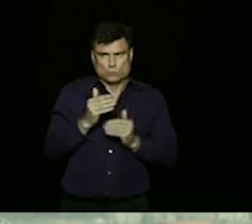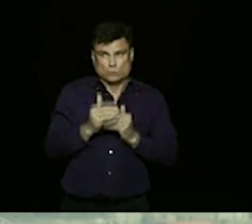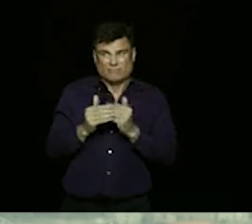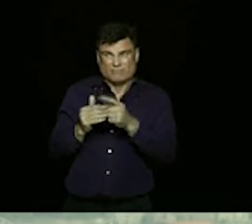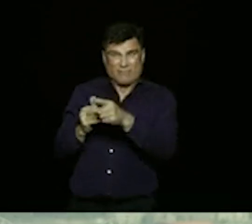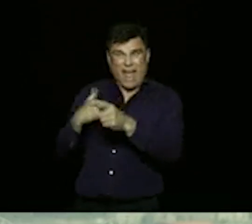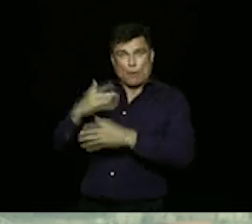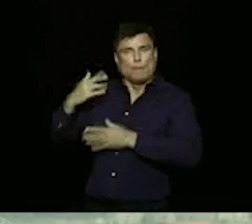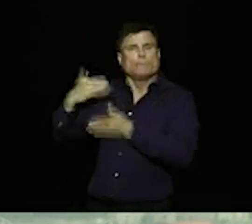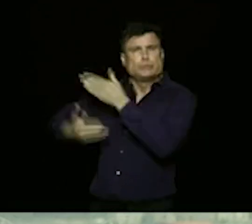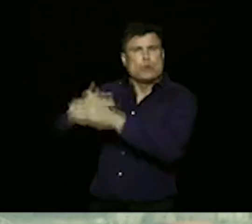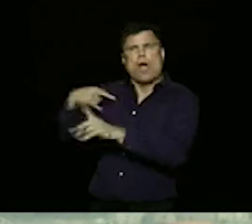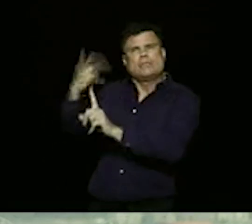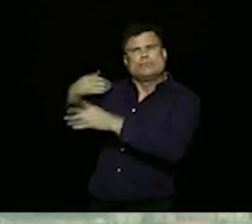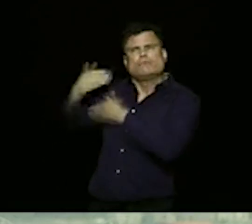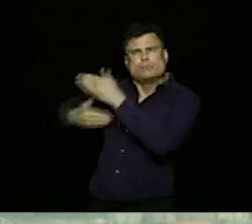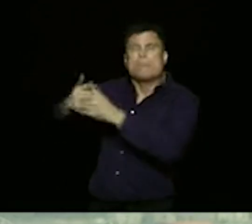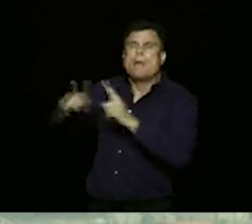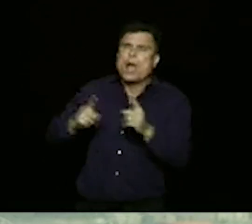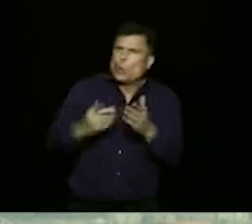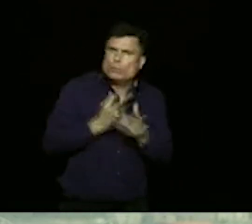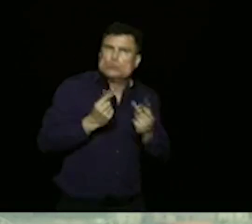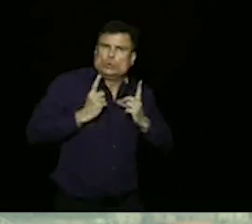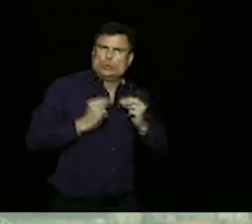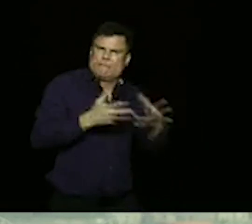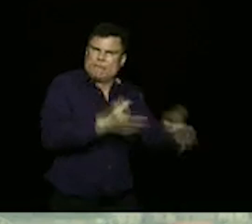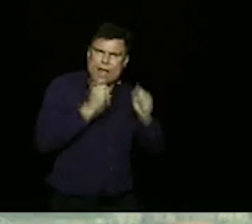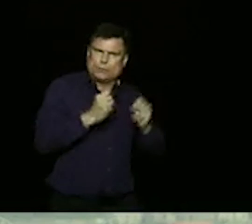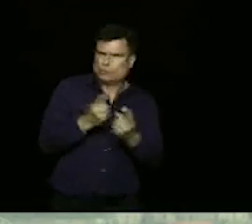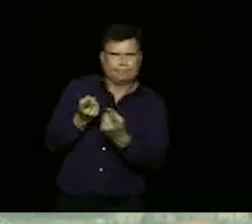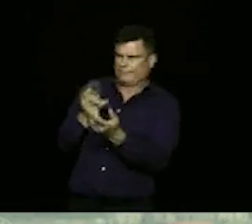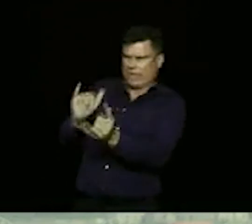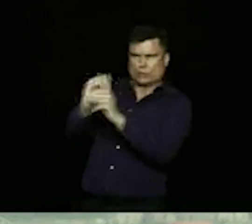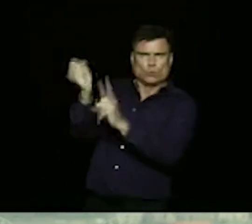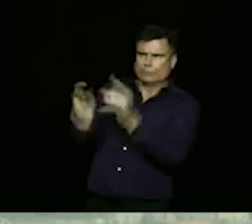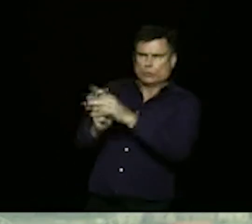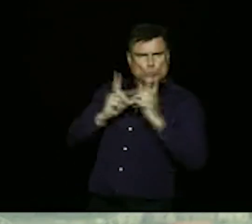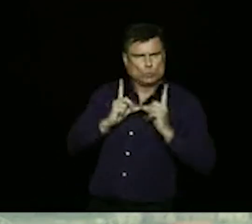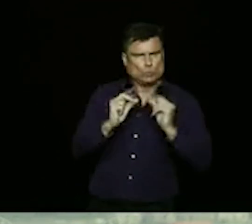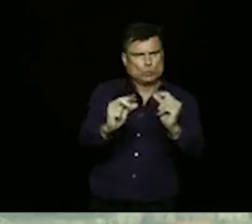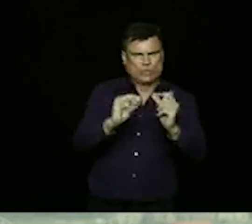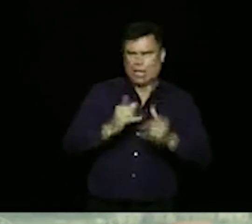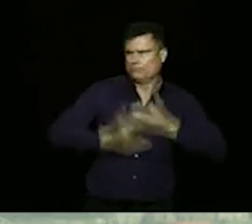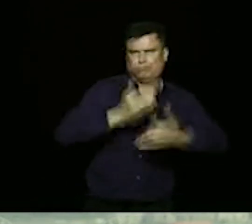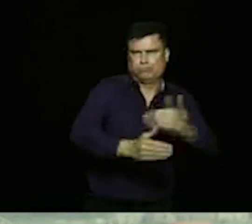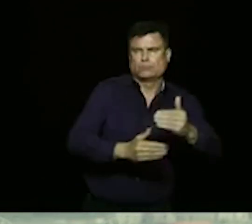also a moment that we have to recognize the situation that exists.